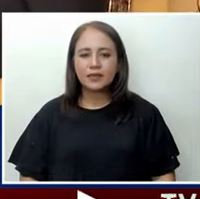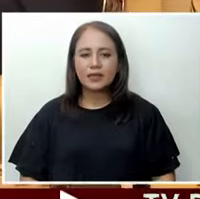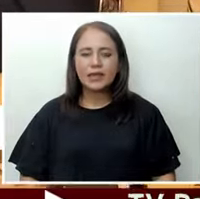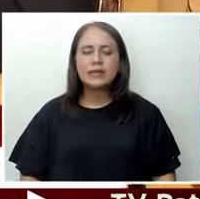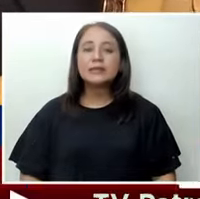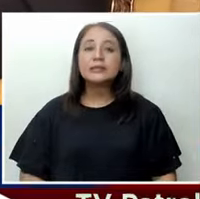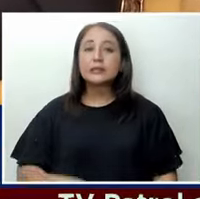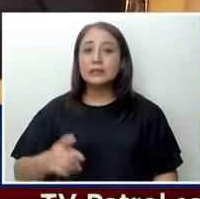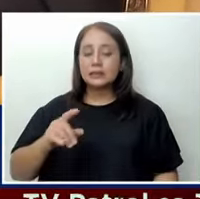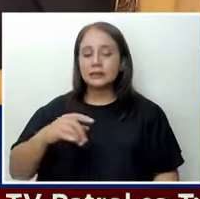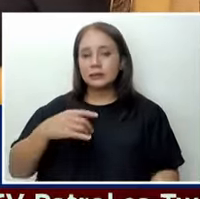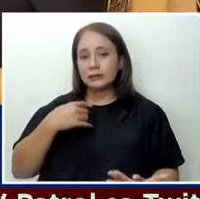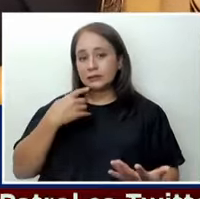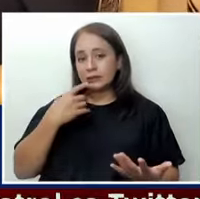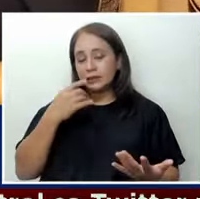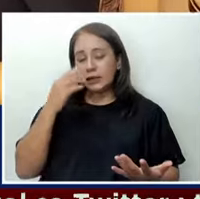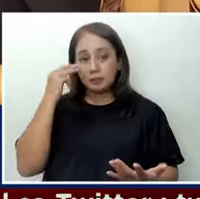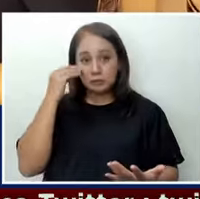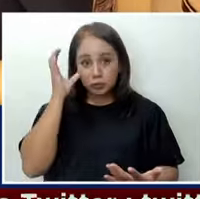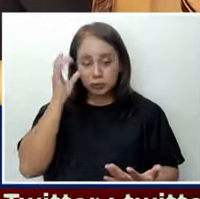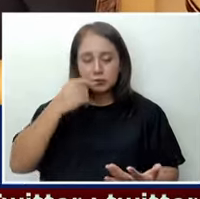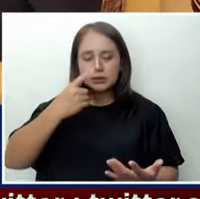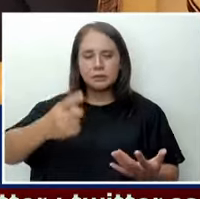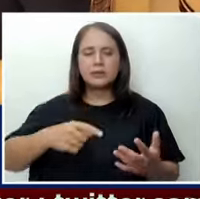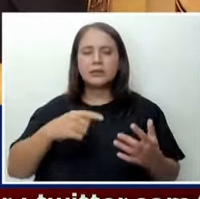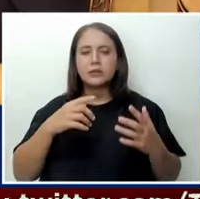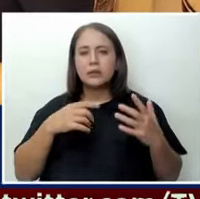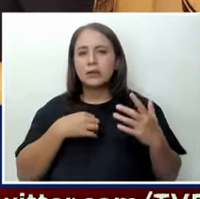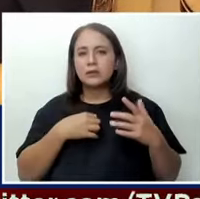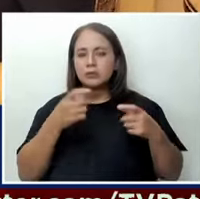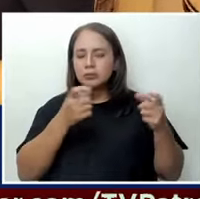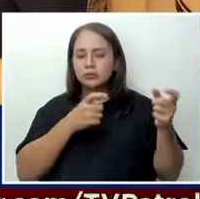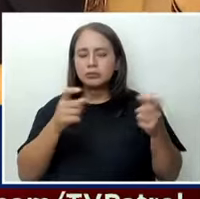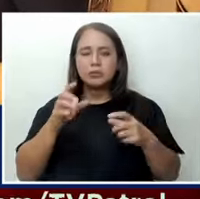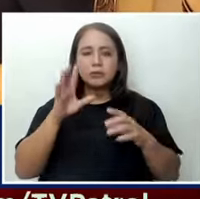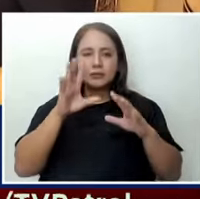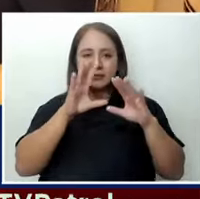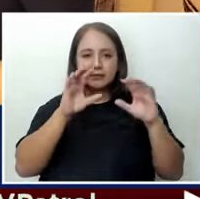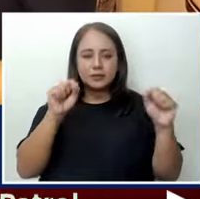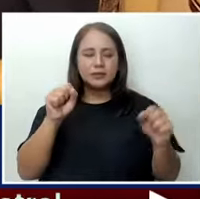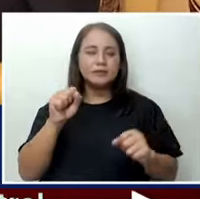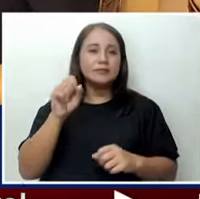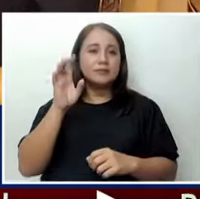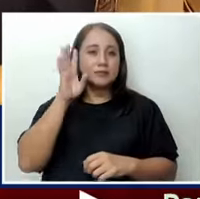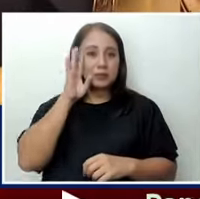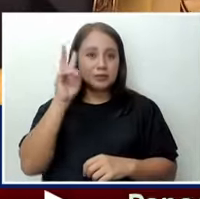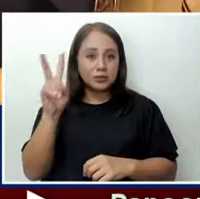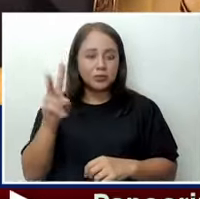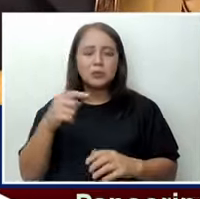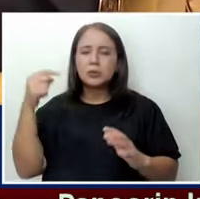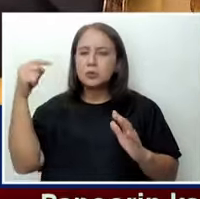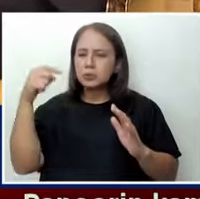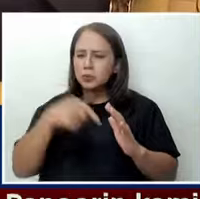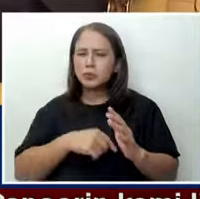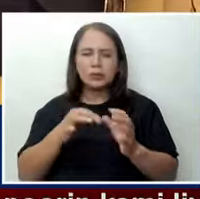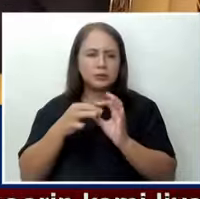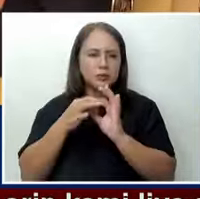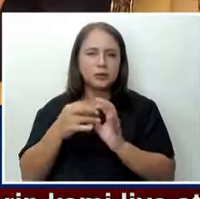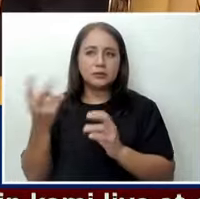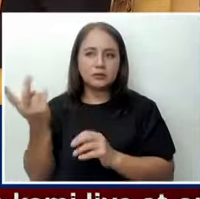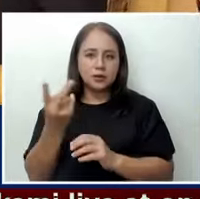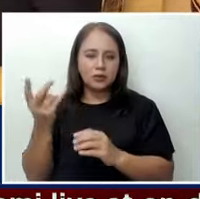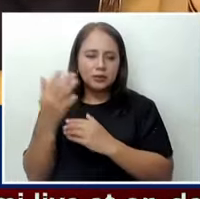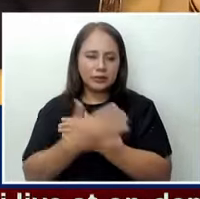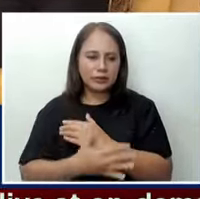Naniniwala si Carlson na sa panunungkulan ni President Marcos Jr. lalalim pa ang relasyon ng dalawang bansa